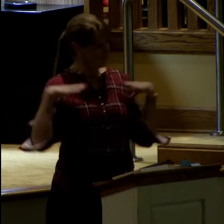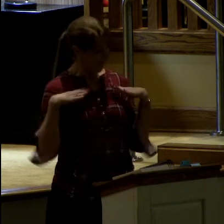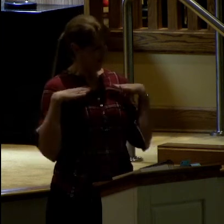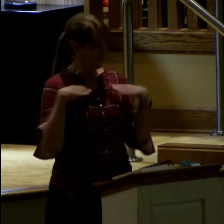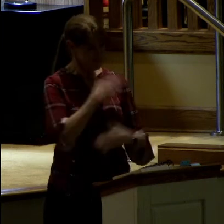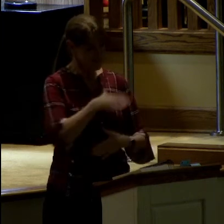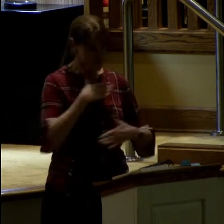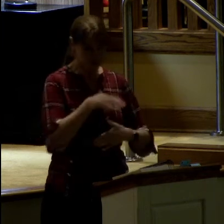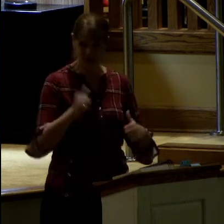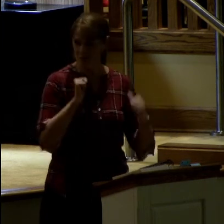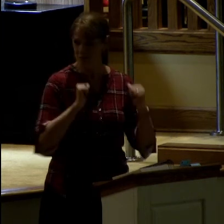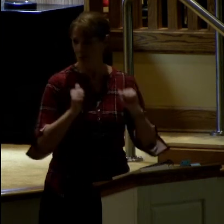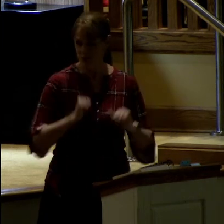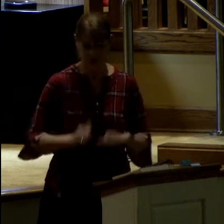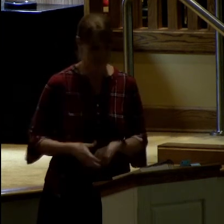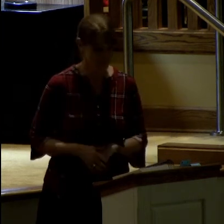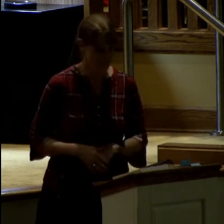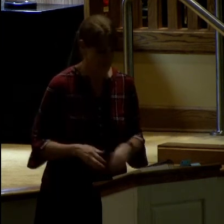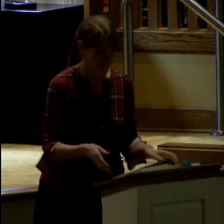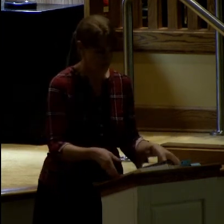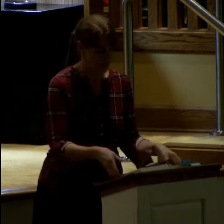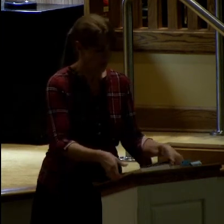Thank you.